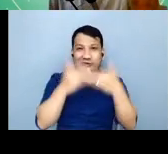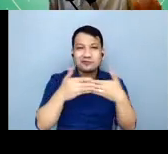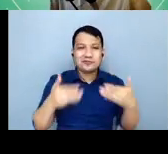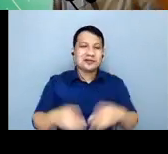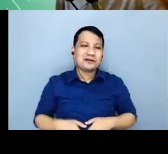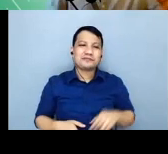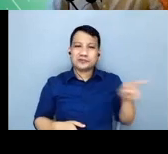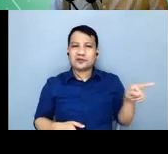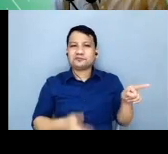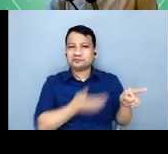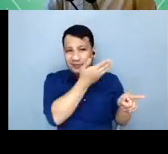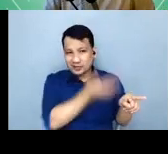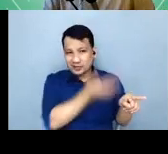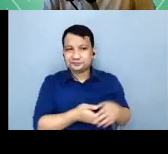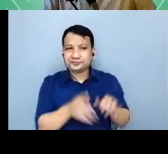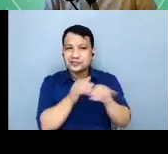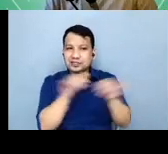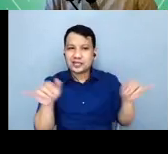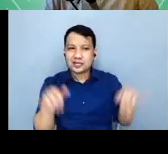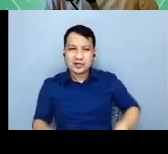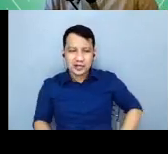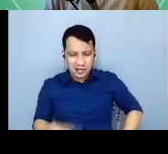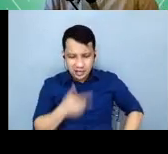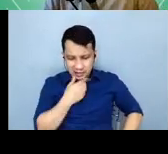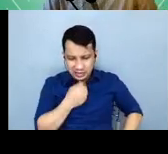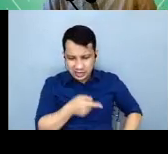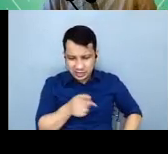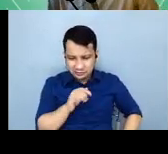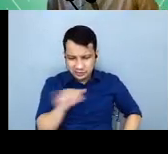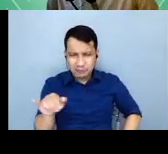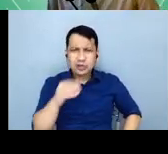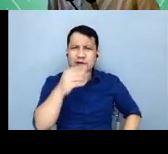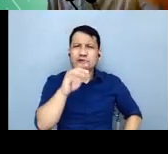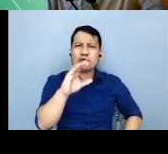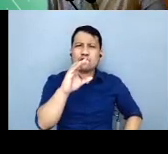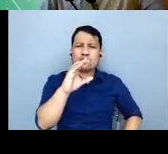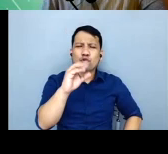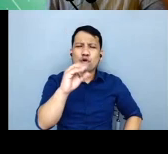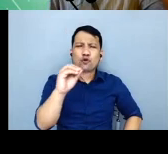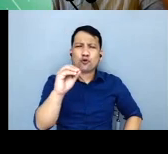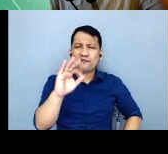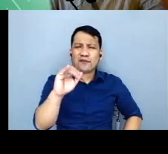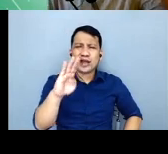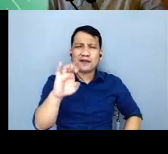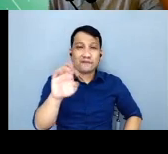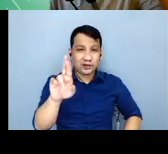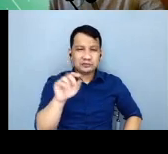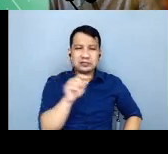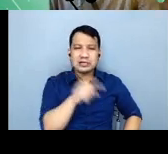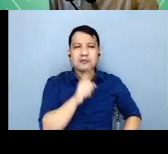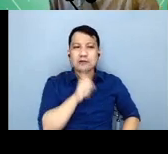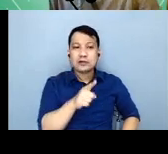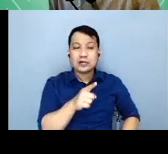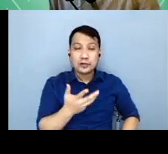This one. So this is actually kind of similar to the one with the cocoa fibers. So it uses